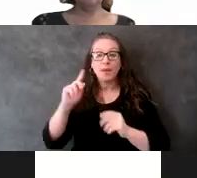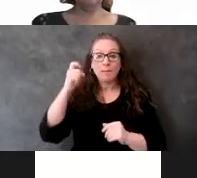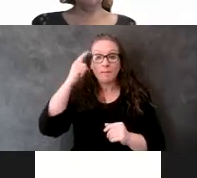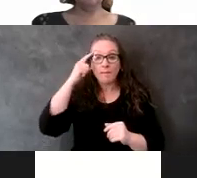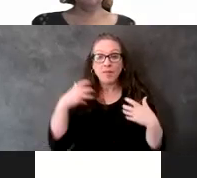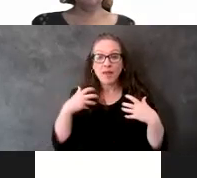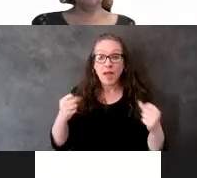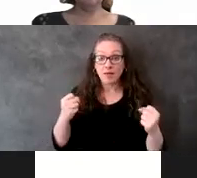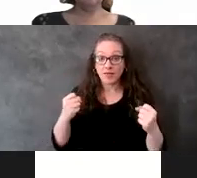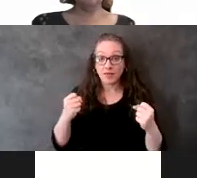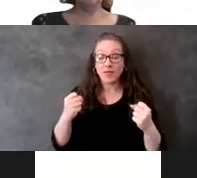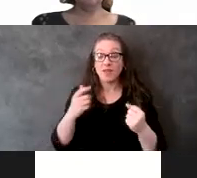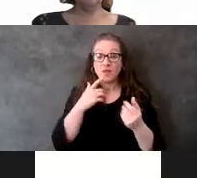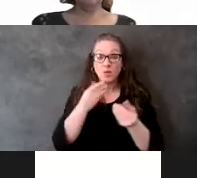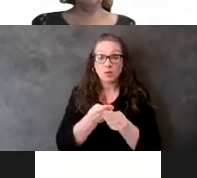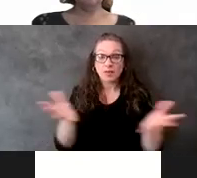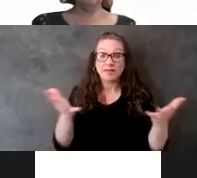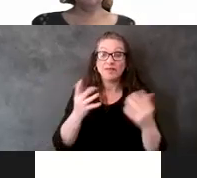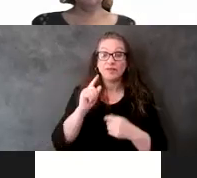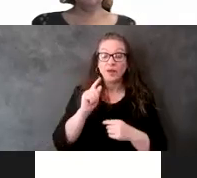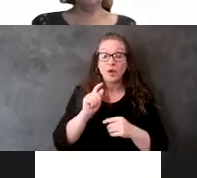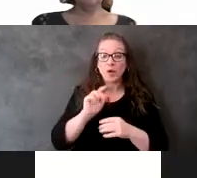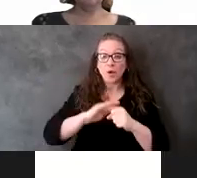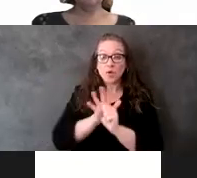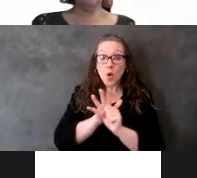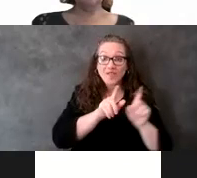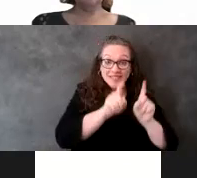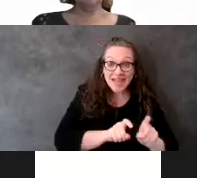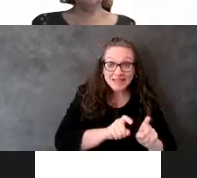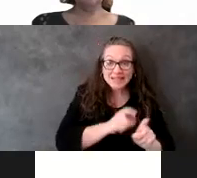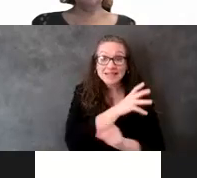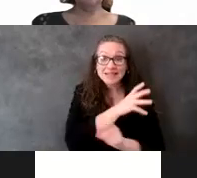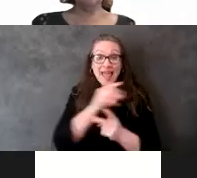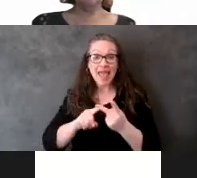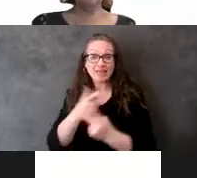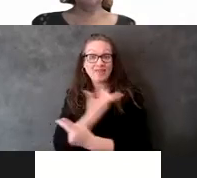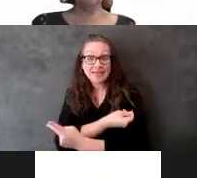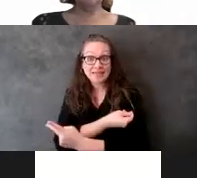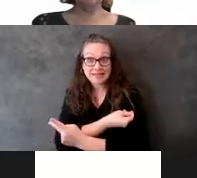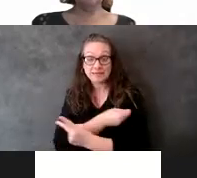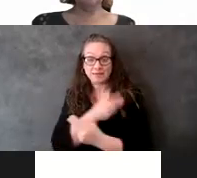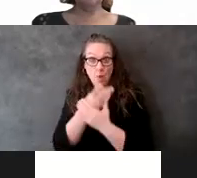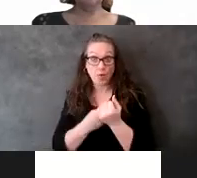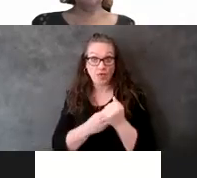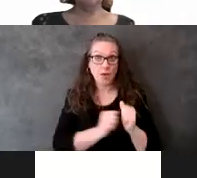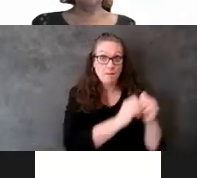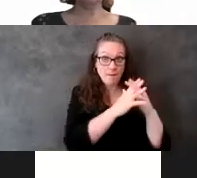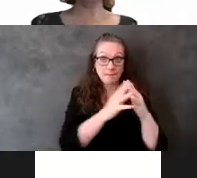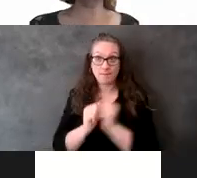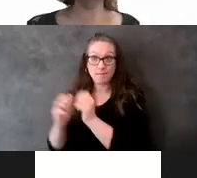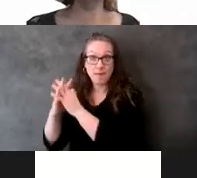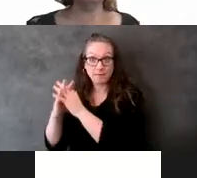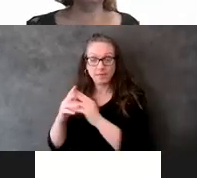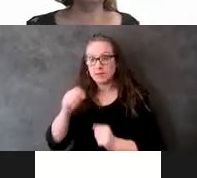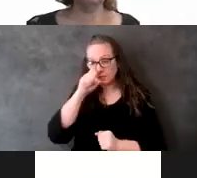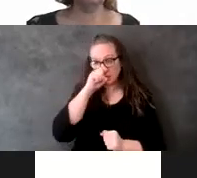eventually COVID vaccines. And we worked with community partners who had facilities